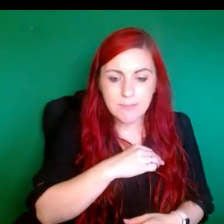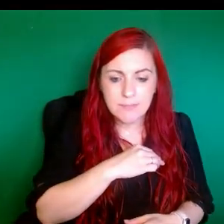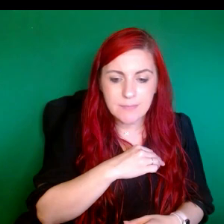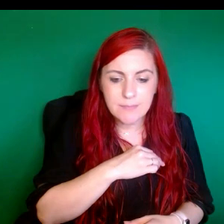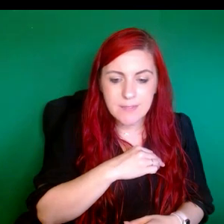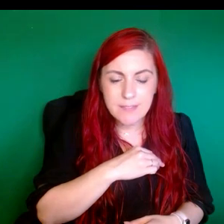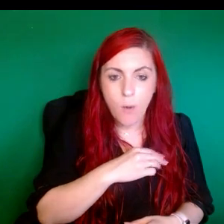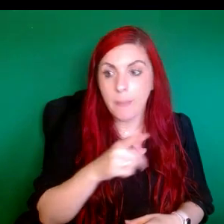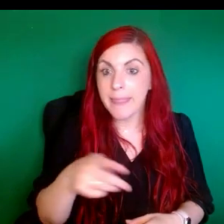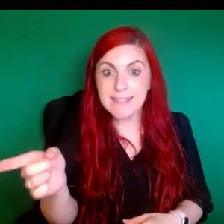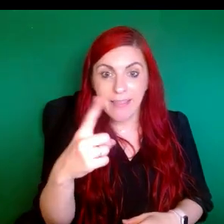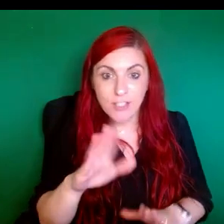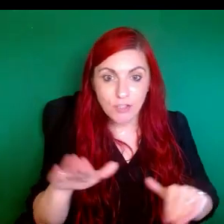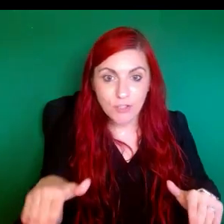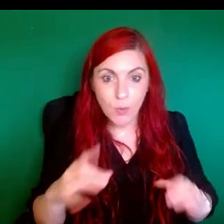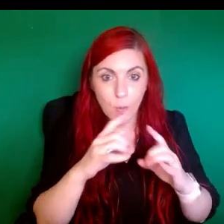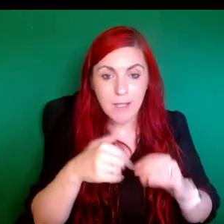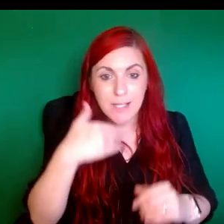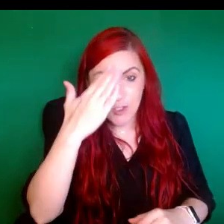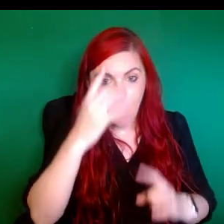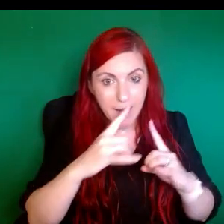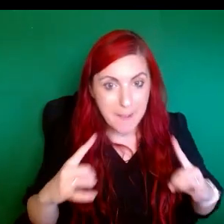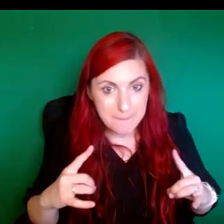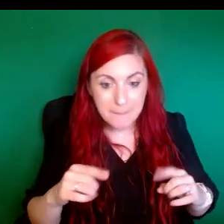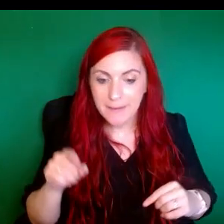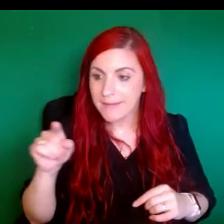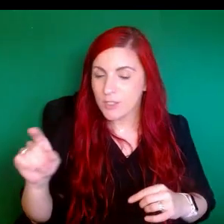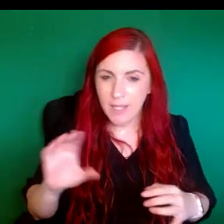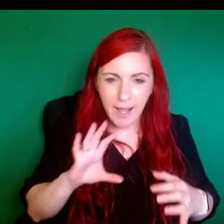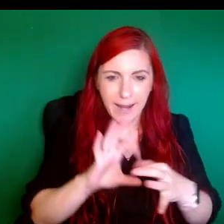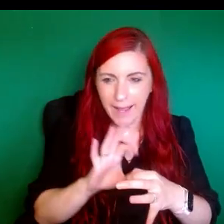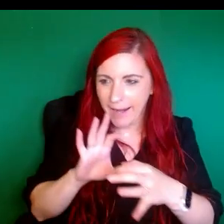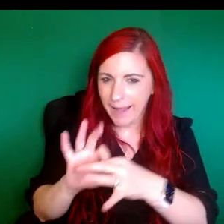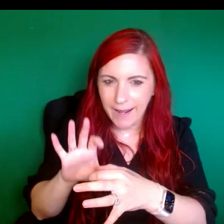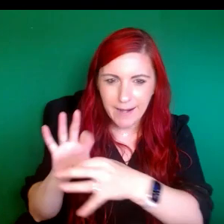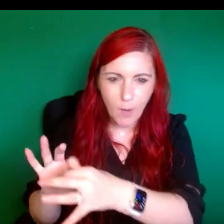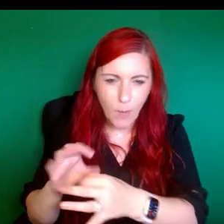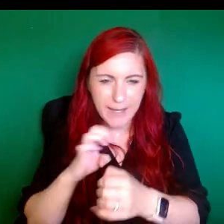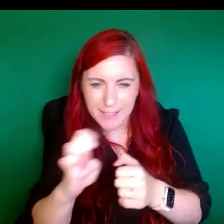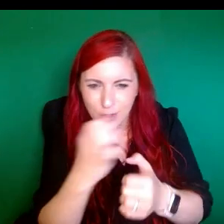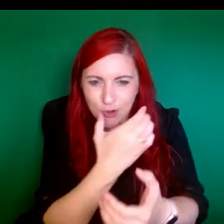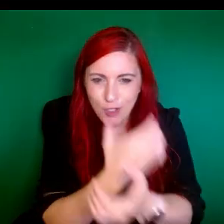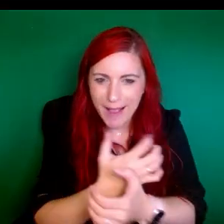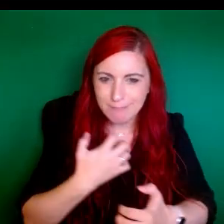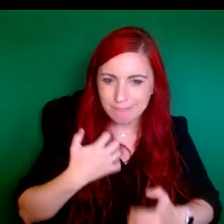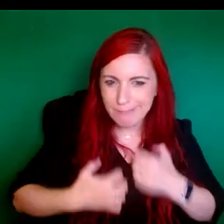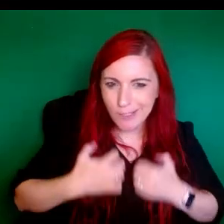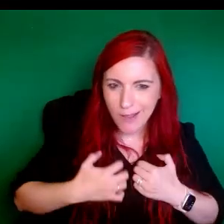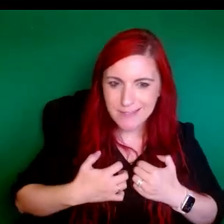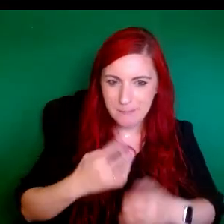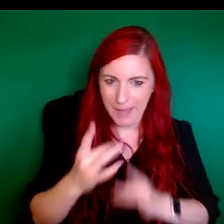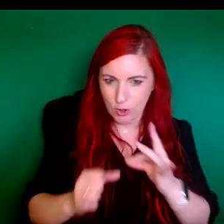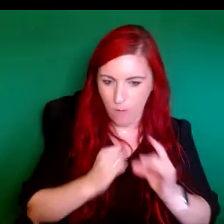She links in and finds what each individual's child's hobby might be, and connects them with those in